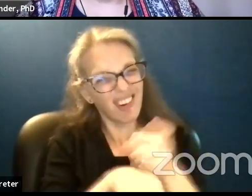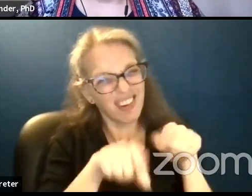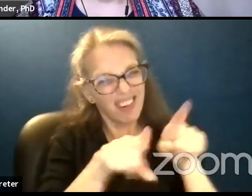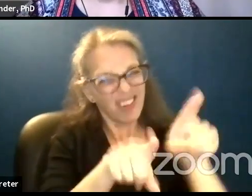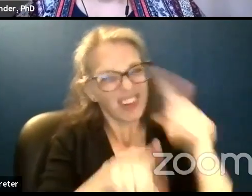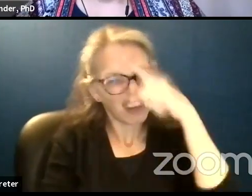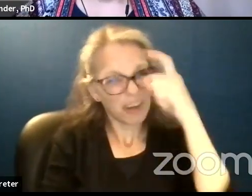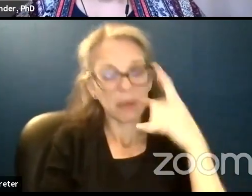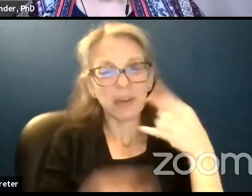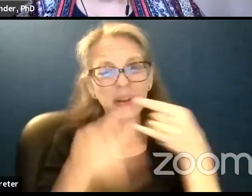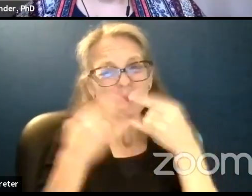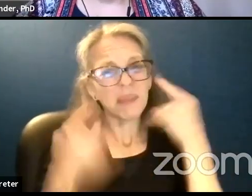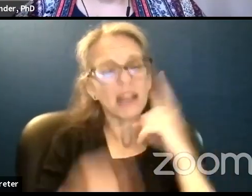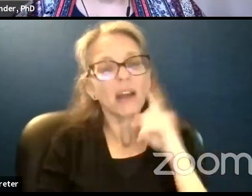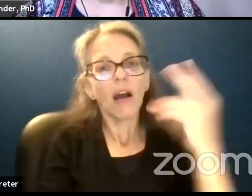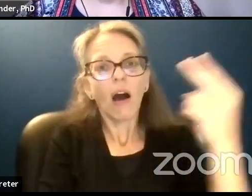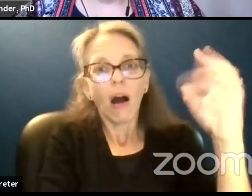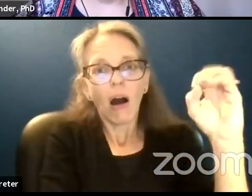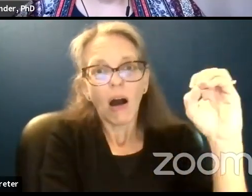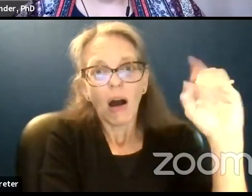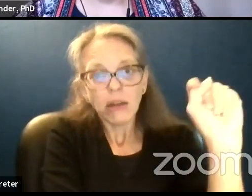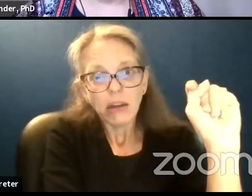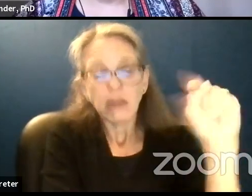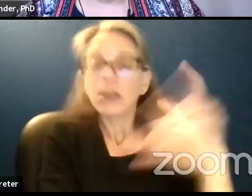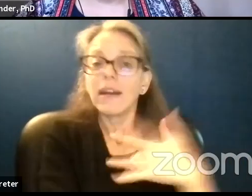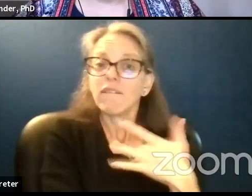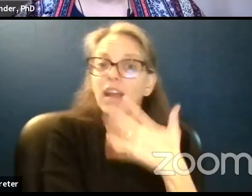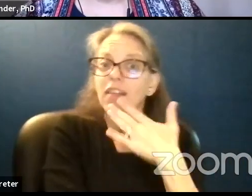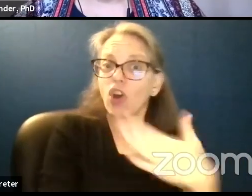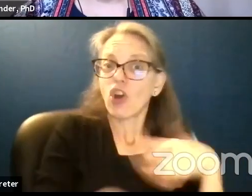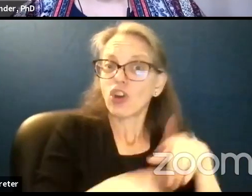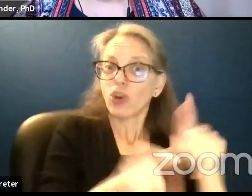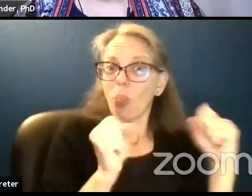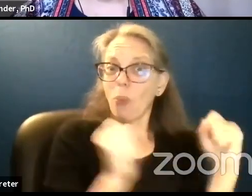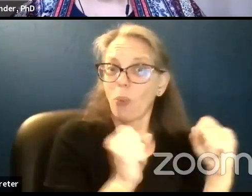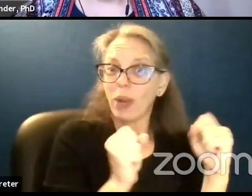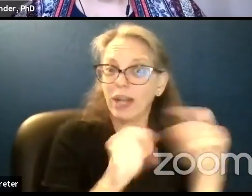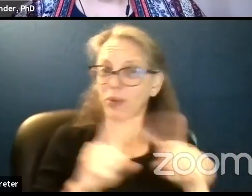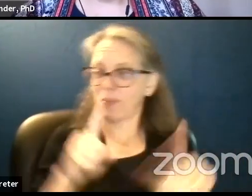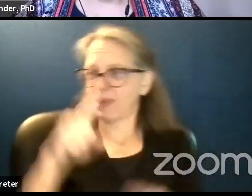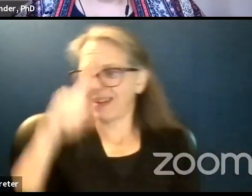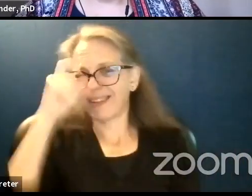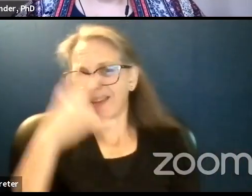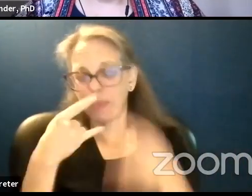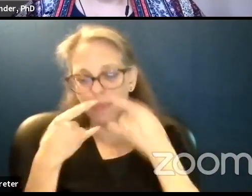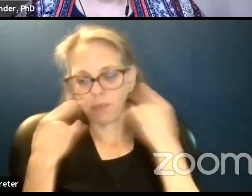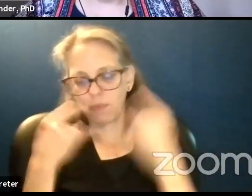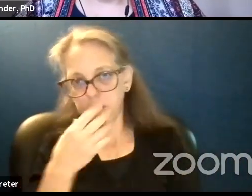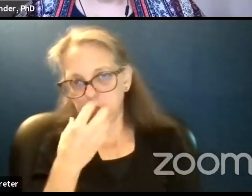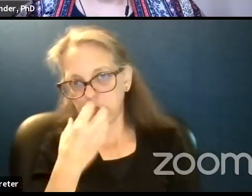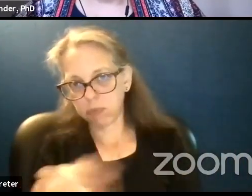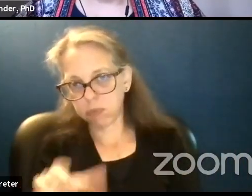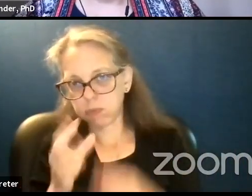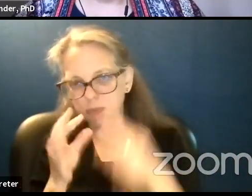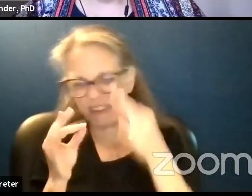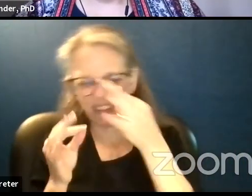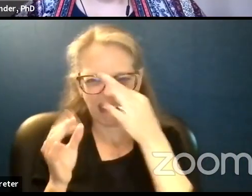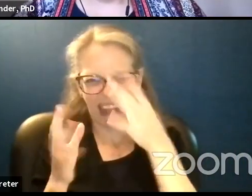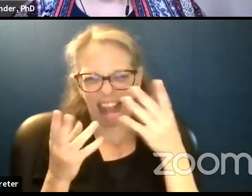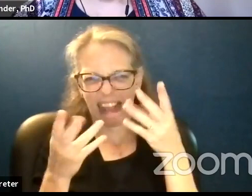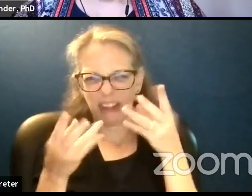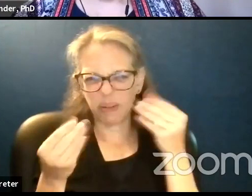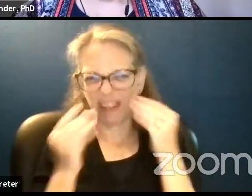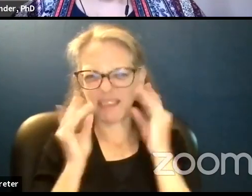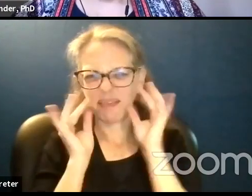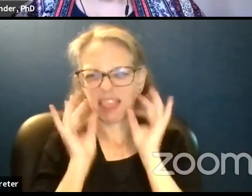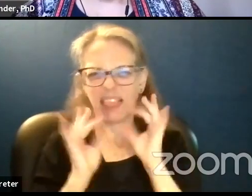are hot as well. They felt good in the summer, in the winter time rather. And, you know, they get hot, stinky, and kind of wet in the